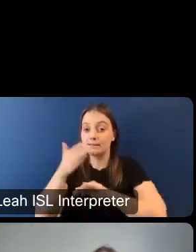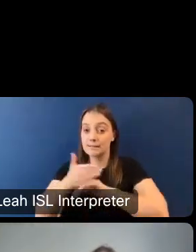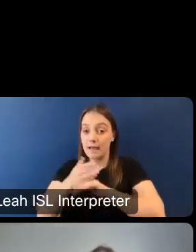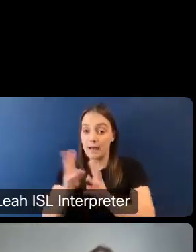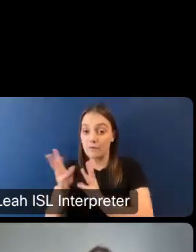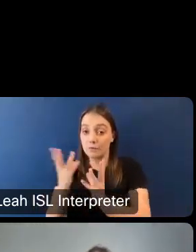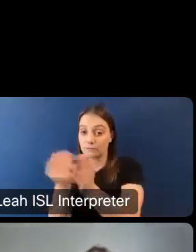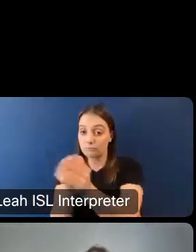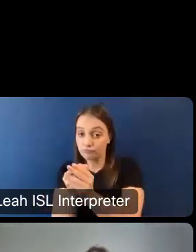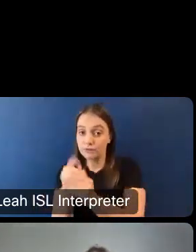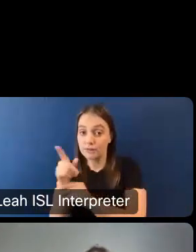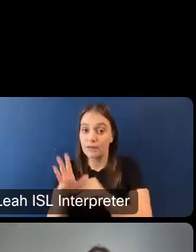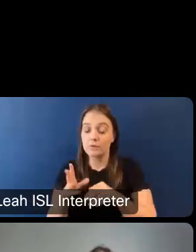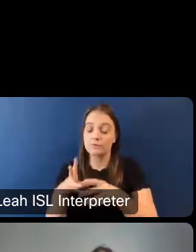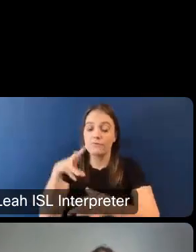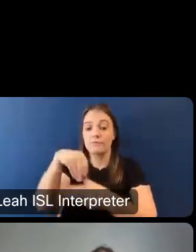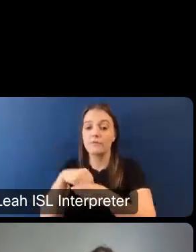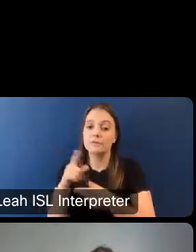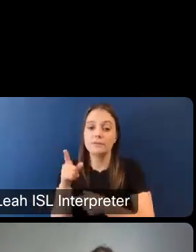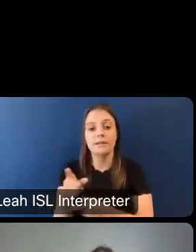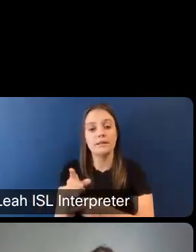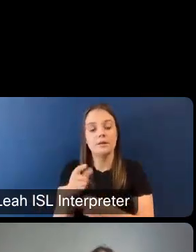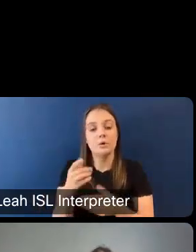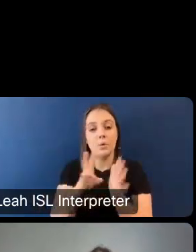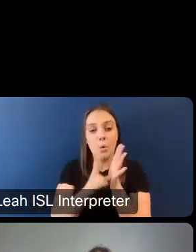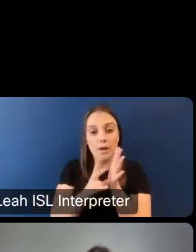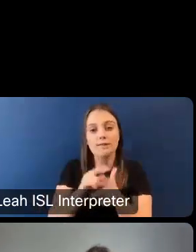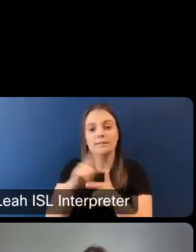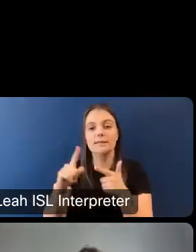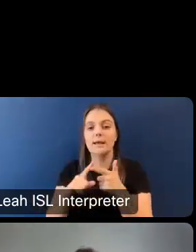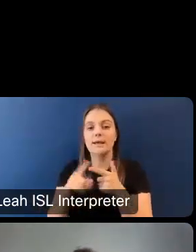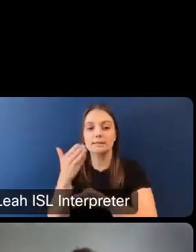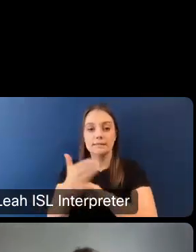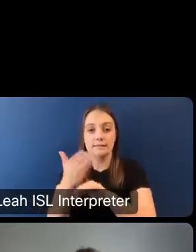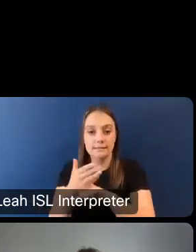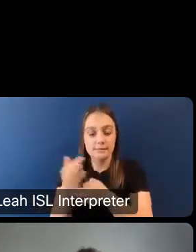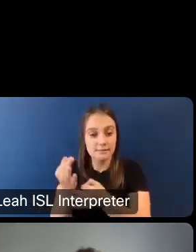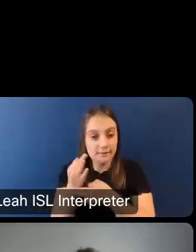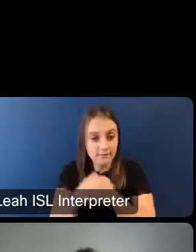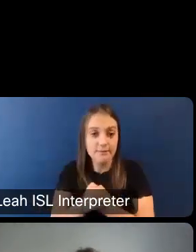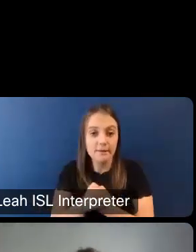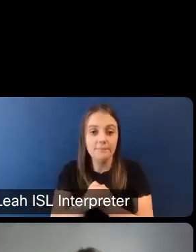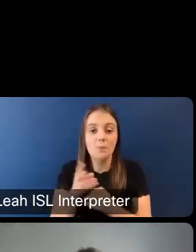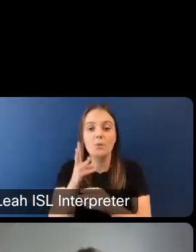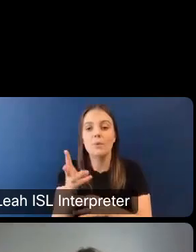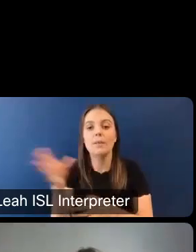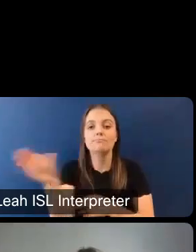and interested in quality and safety. And we have regular virtual events where we invite some external speakers in